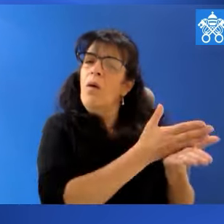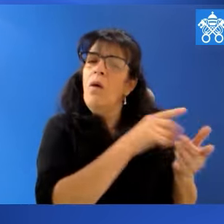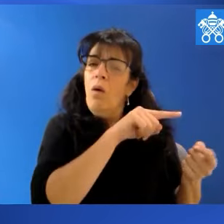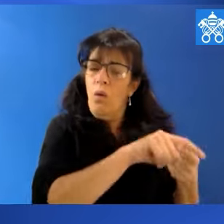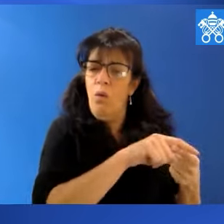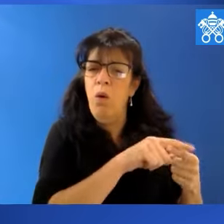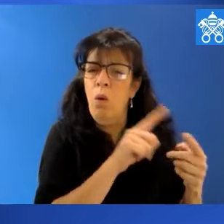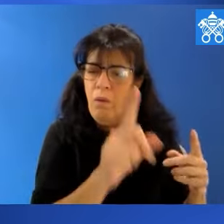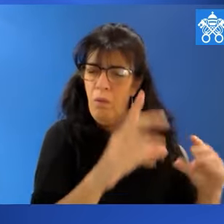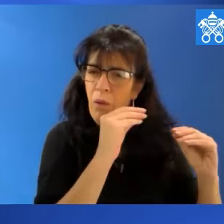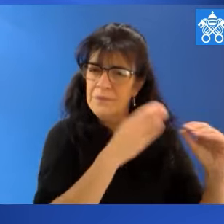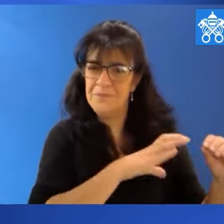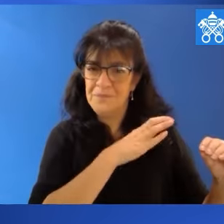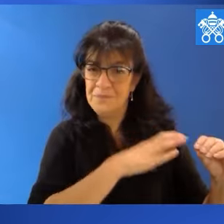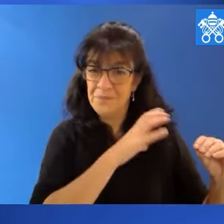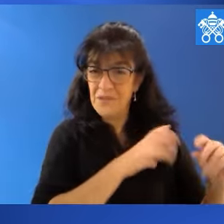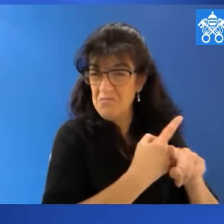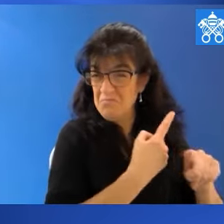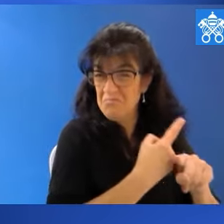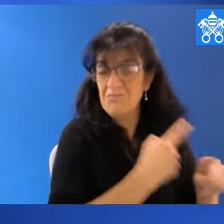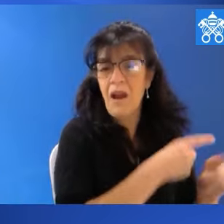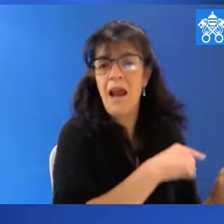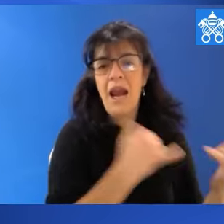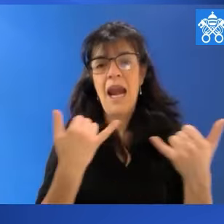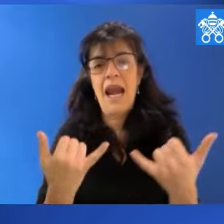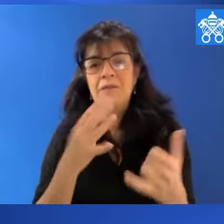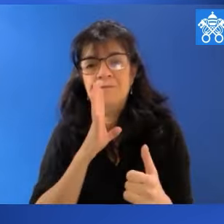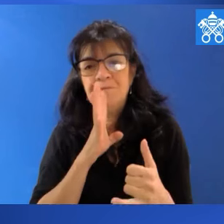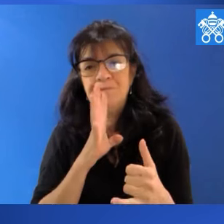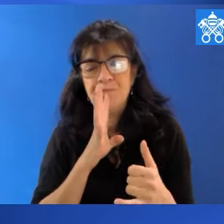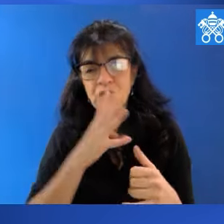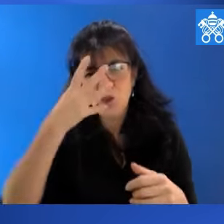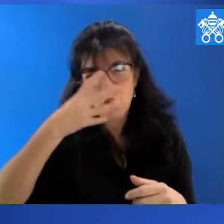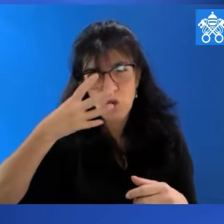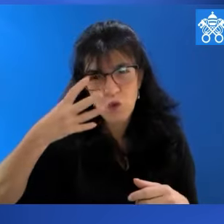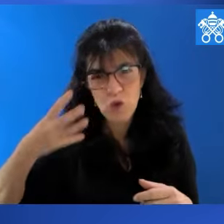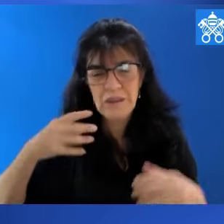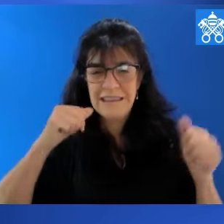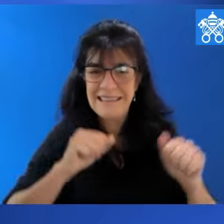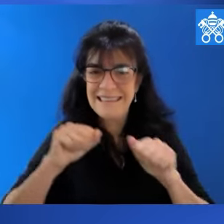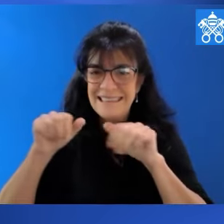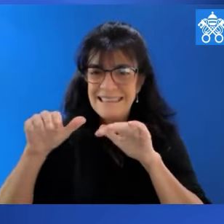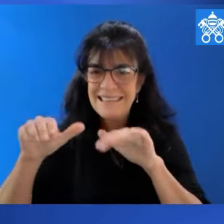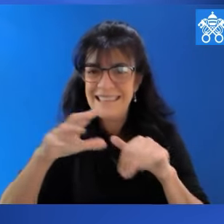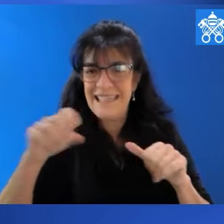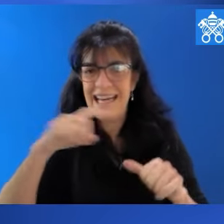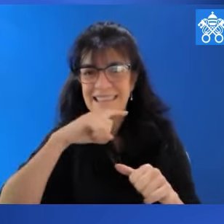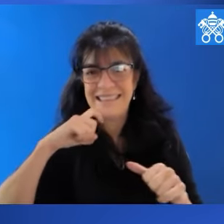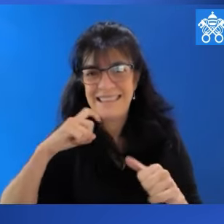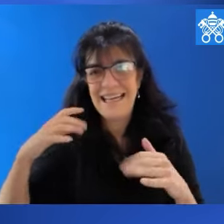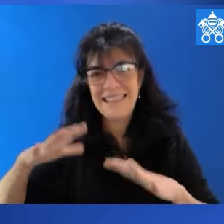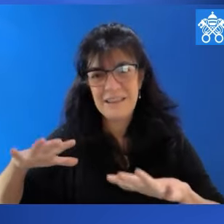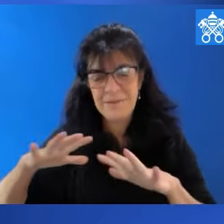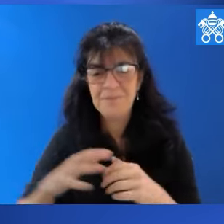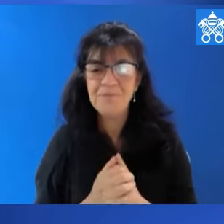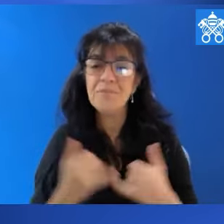to return to the difficult topic of migration that he has titled Sea and Desert. We're now